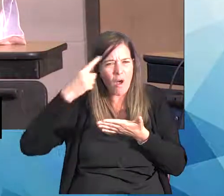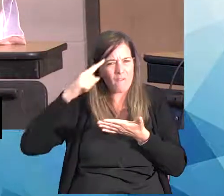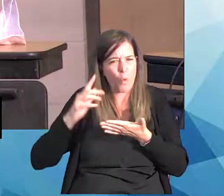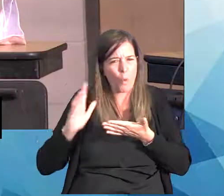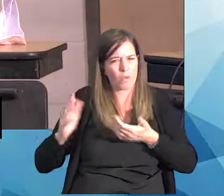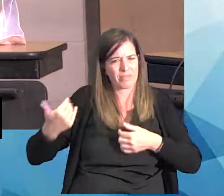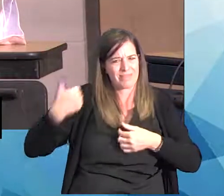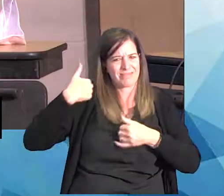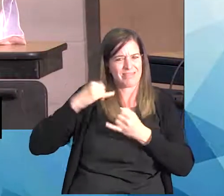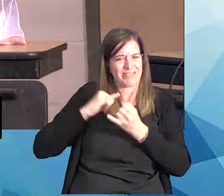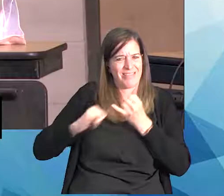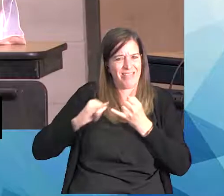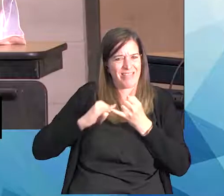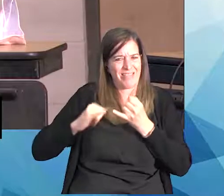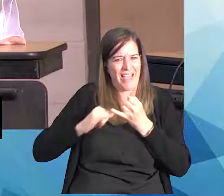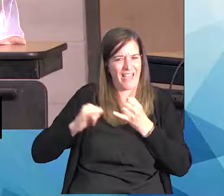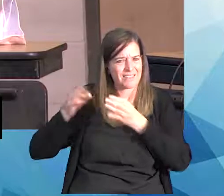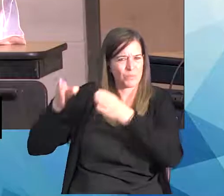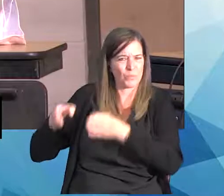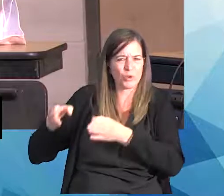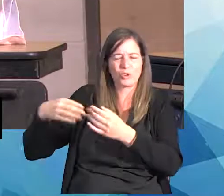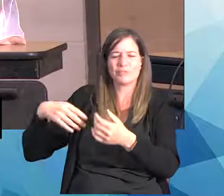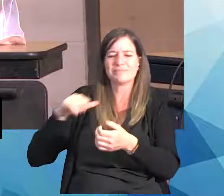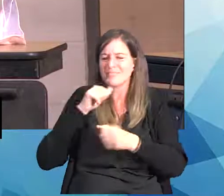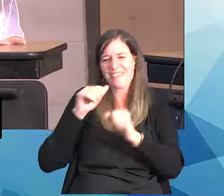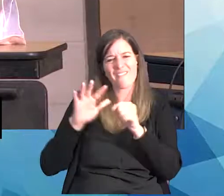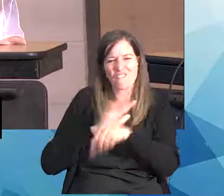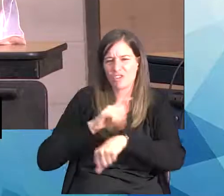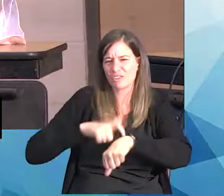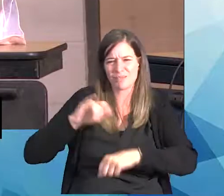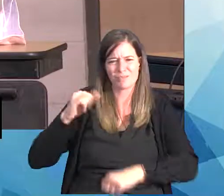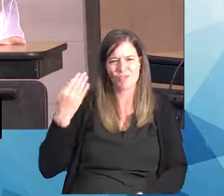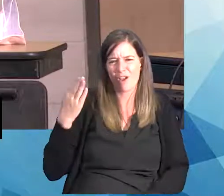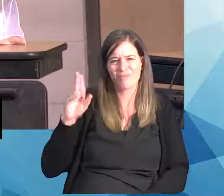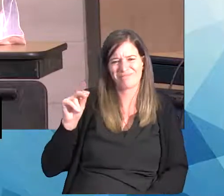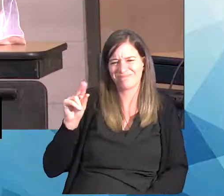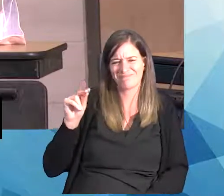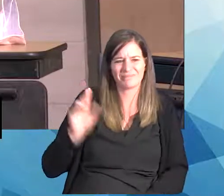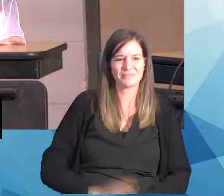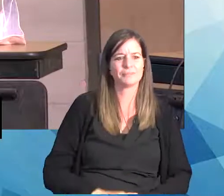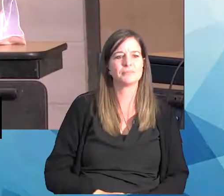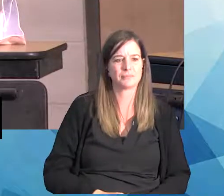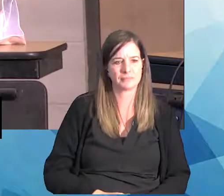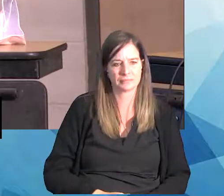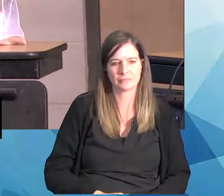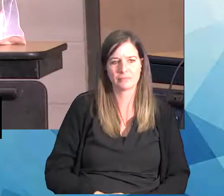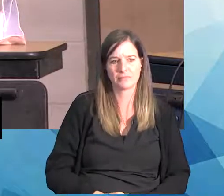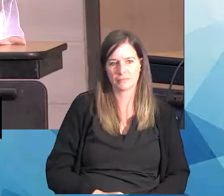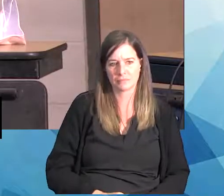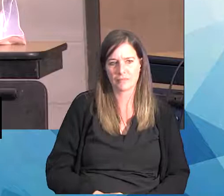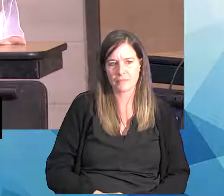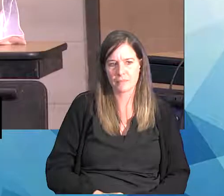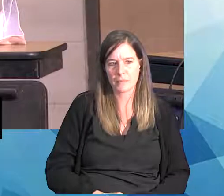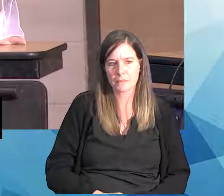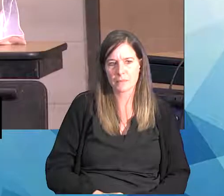And I guess, in terms of if we were to hire the person that responded to the RFP